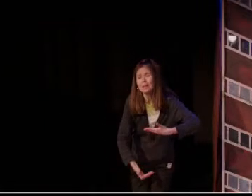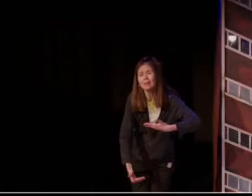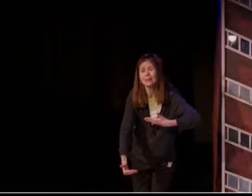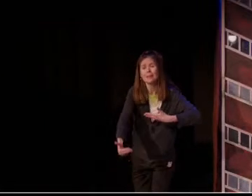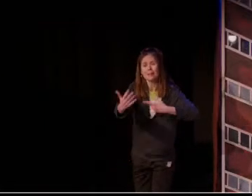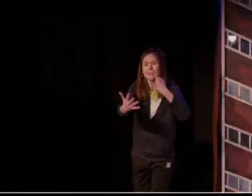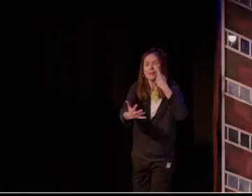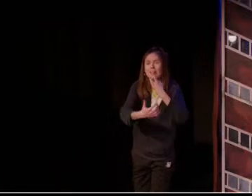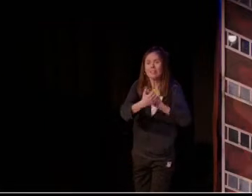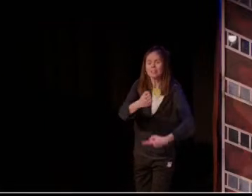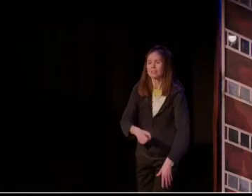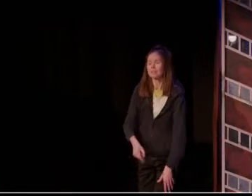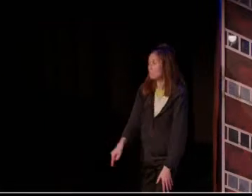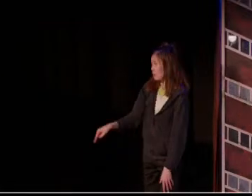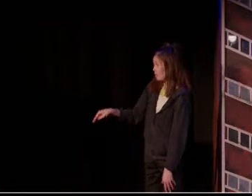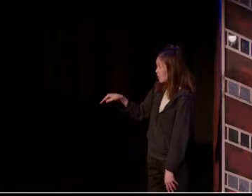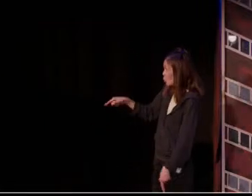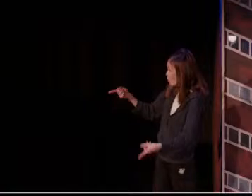deserves.